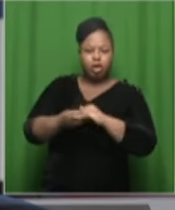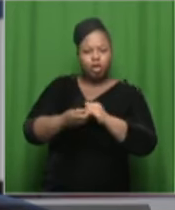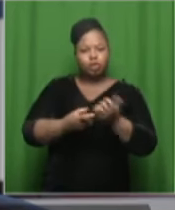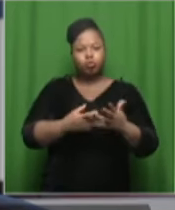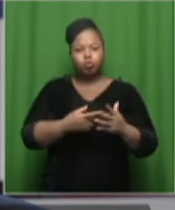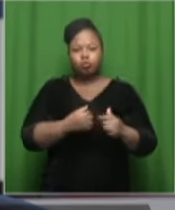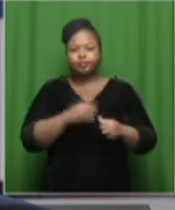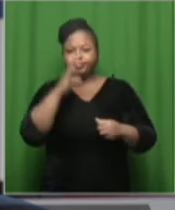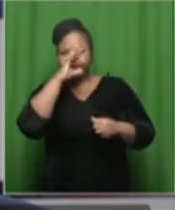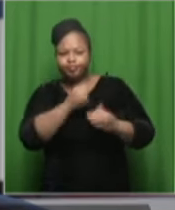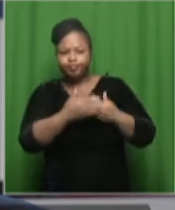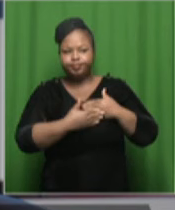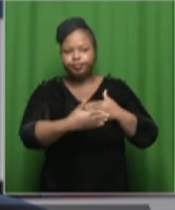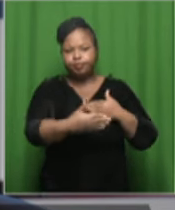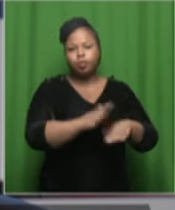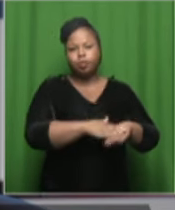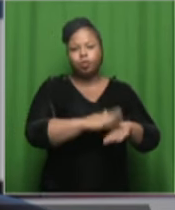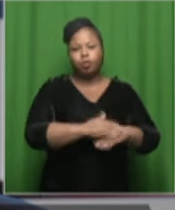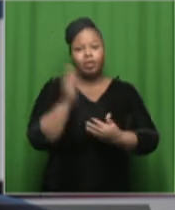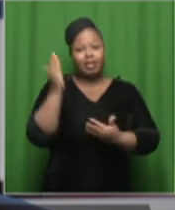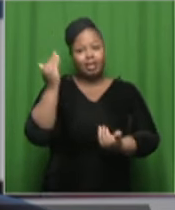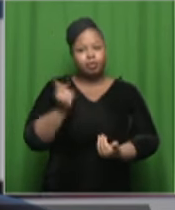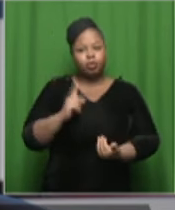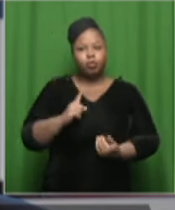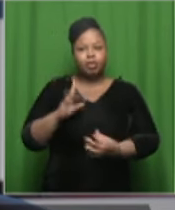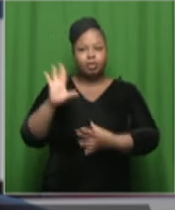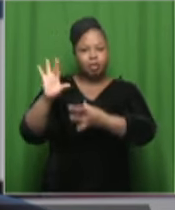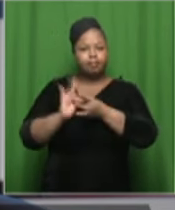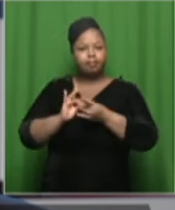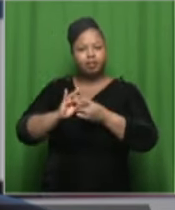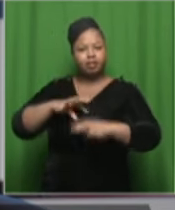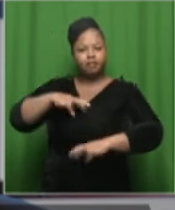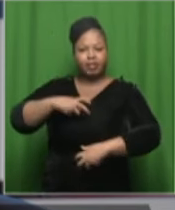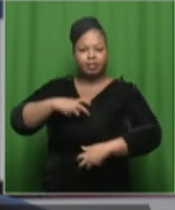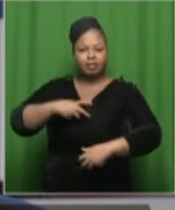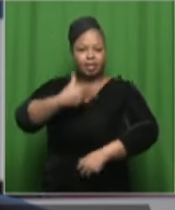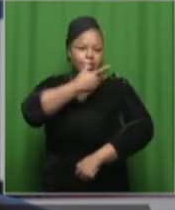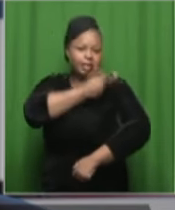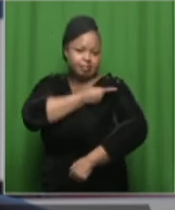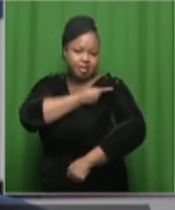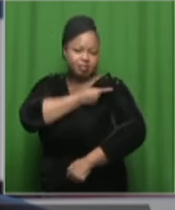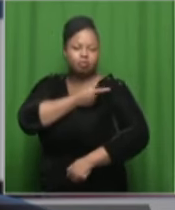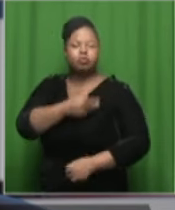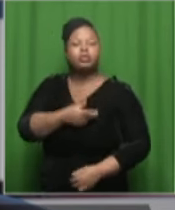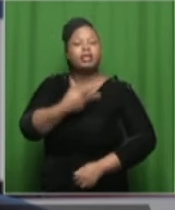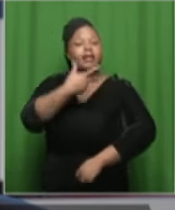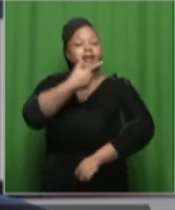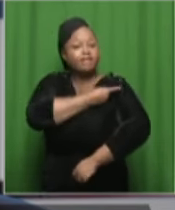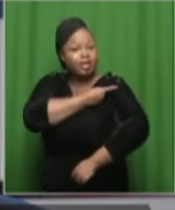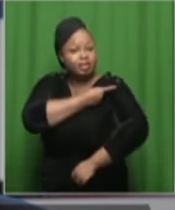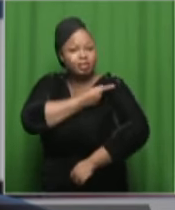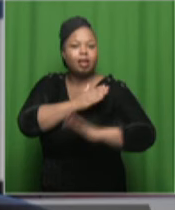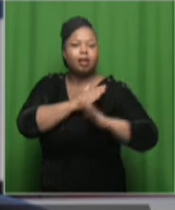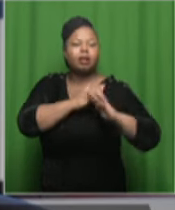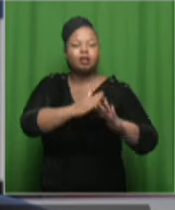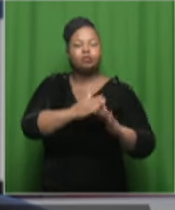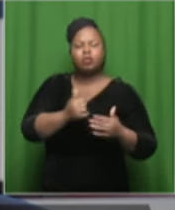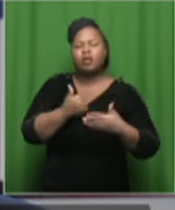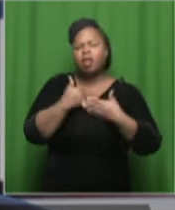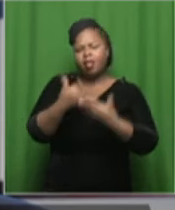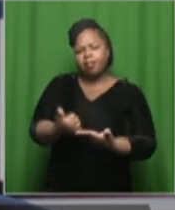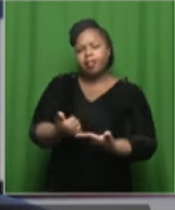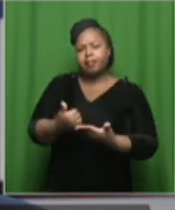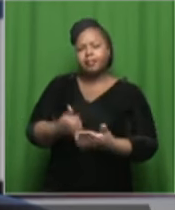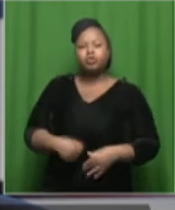will be circulating locally and adapt the vaccine to that. And the vaccine does help to reduce severity of infection